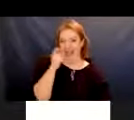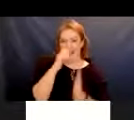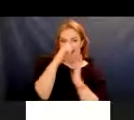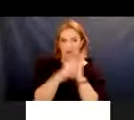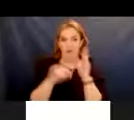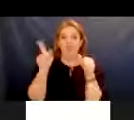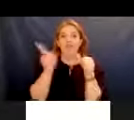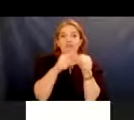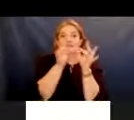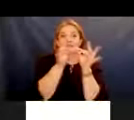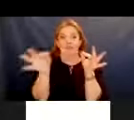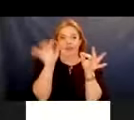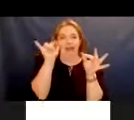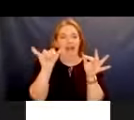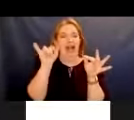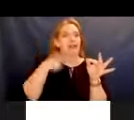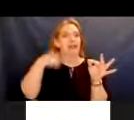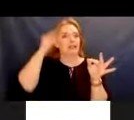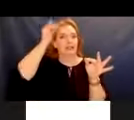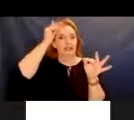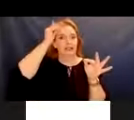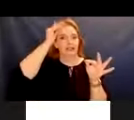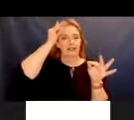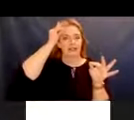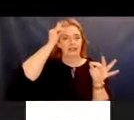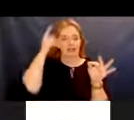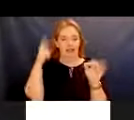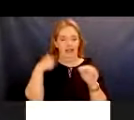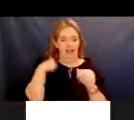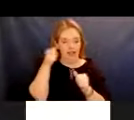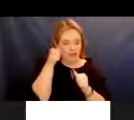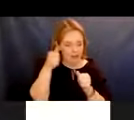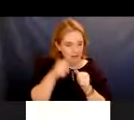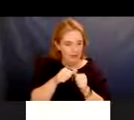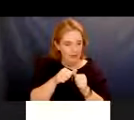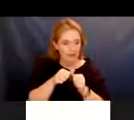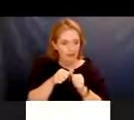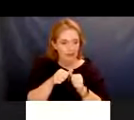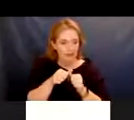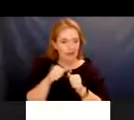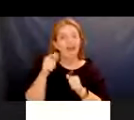And I was remembering riding on the back of a bush hog